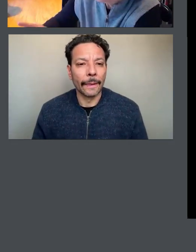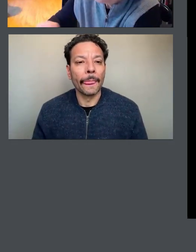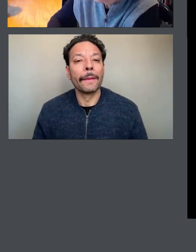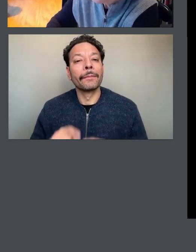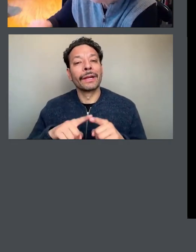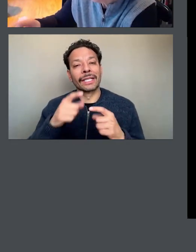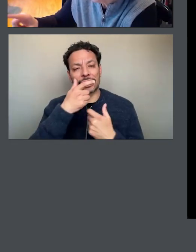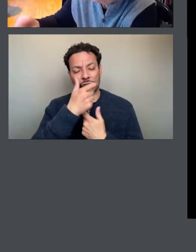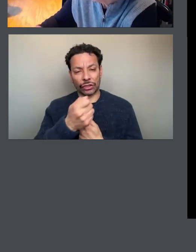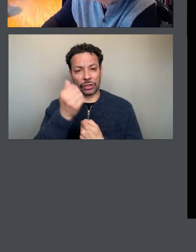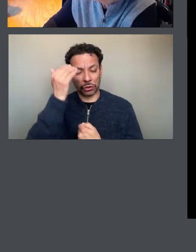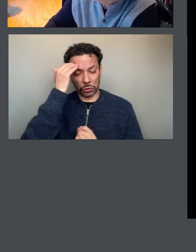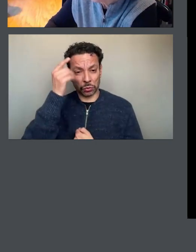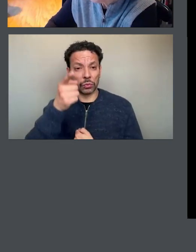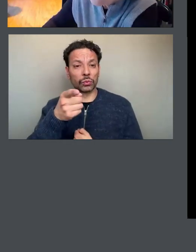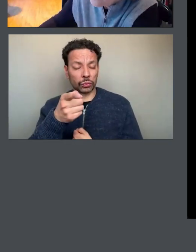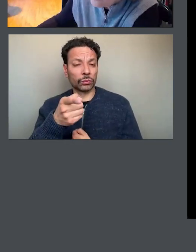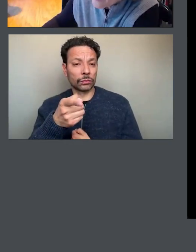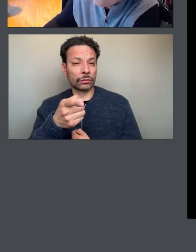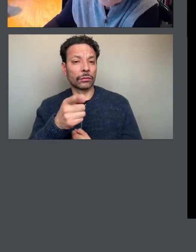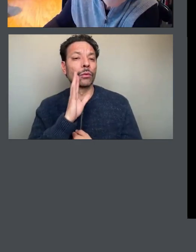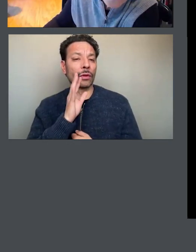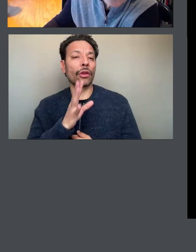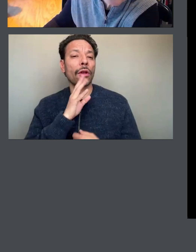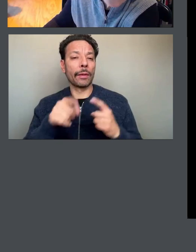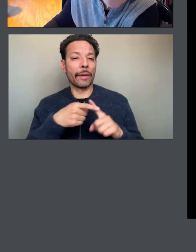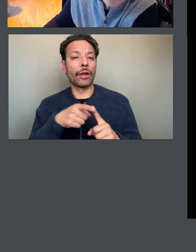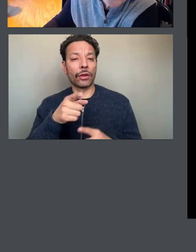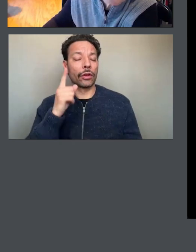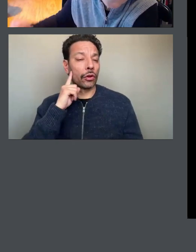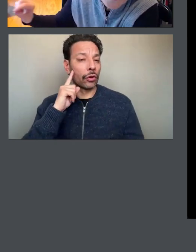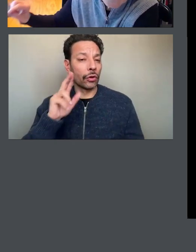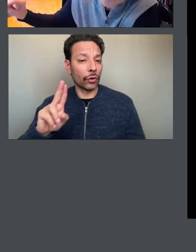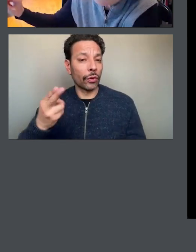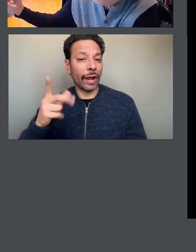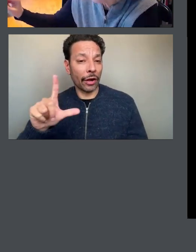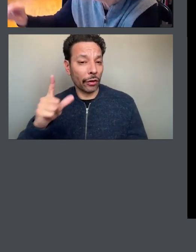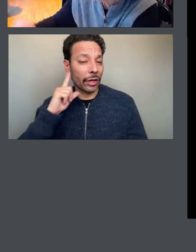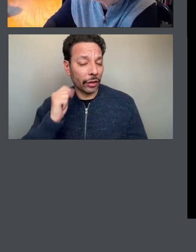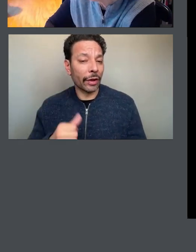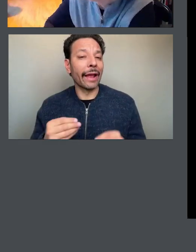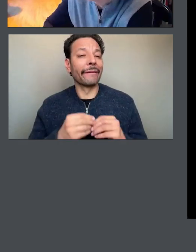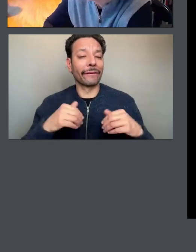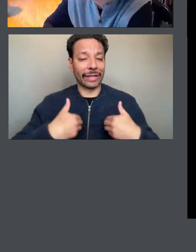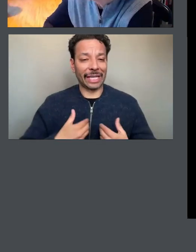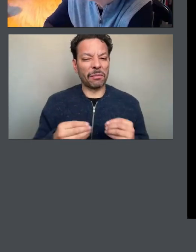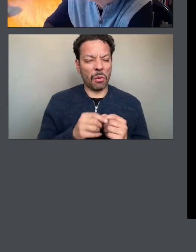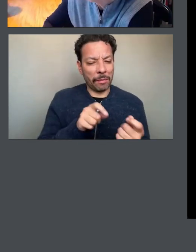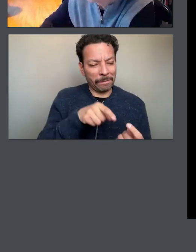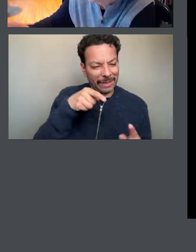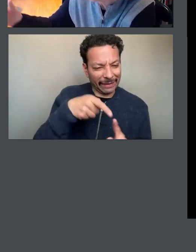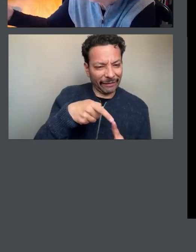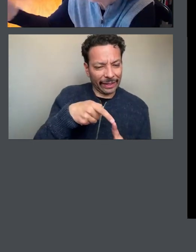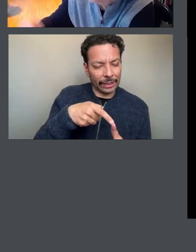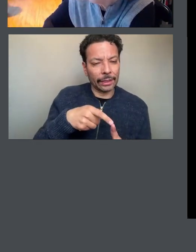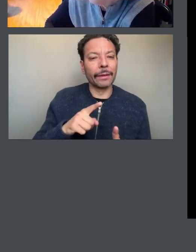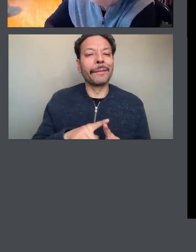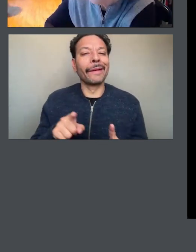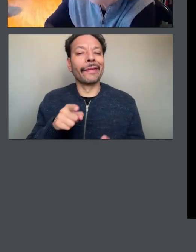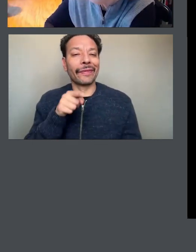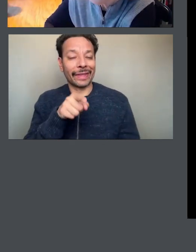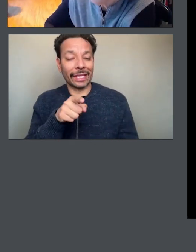interesting to note this, and we will be talking about unilateral hearing loss and fatigue more specifically. But these